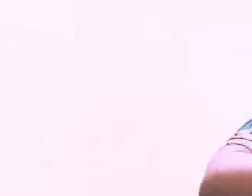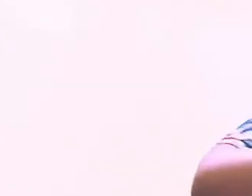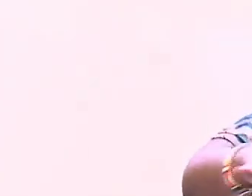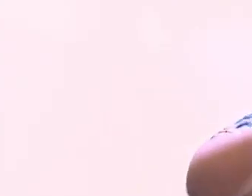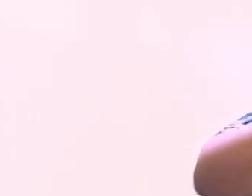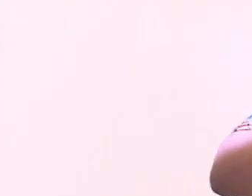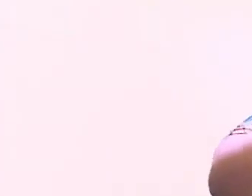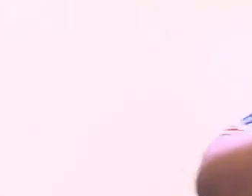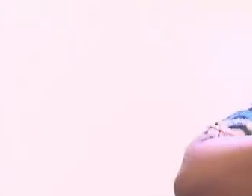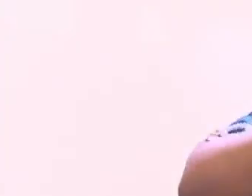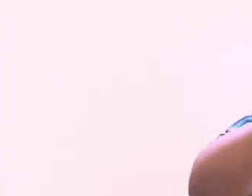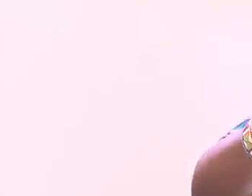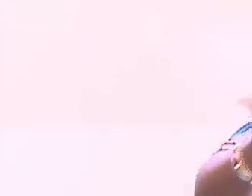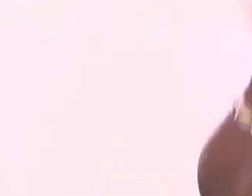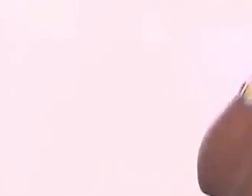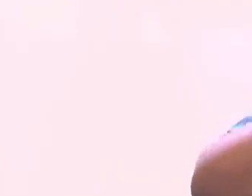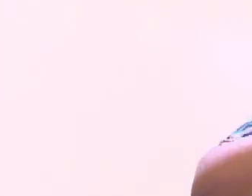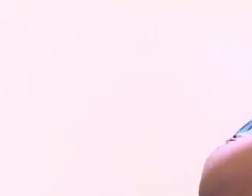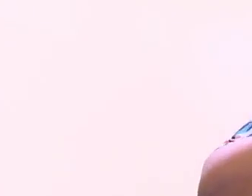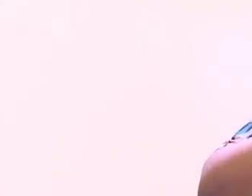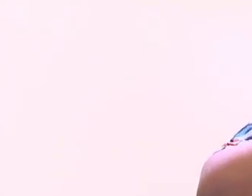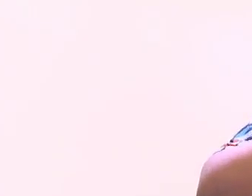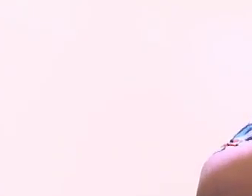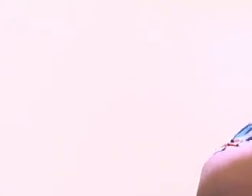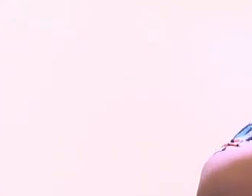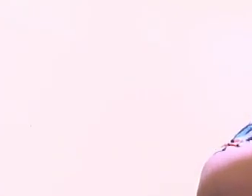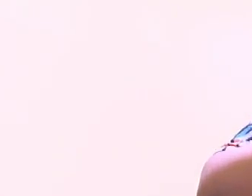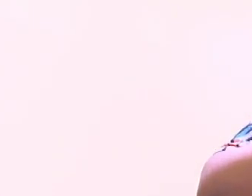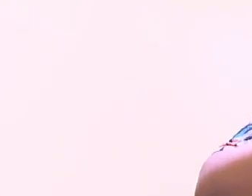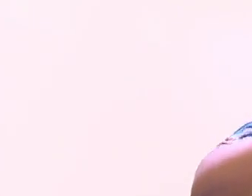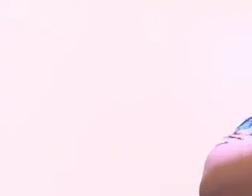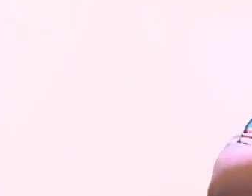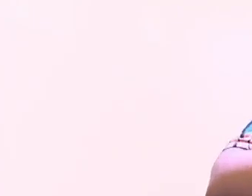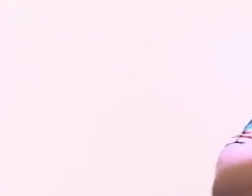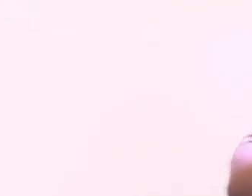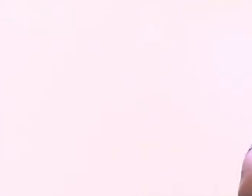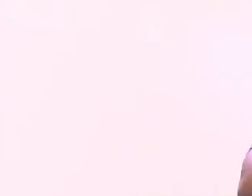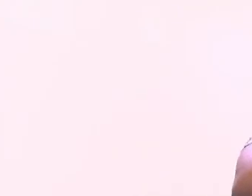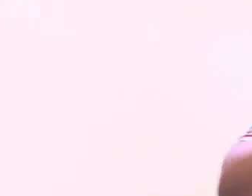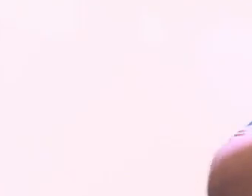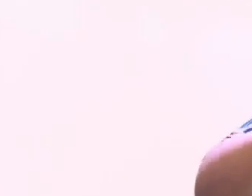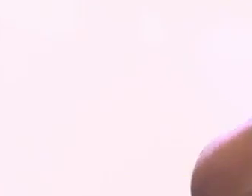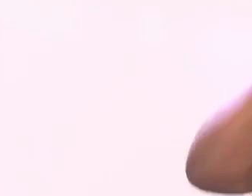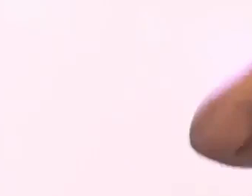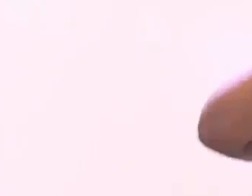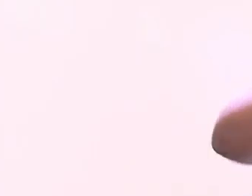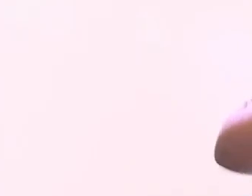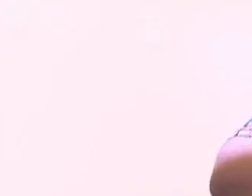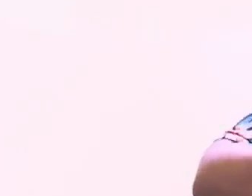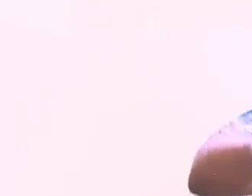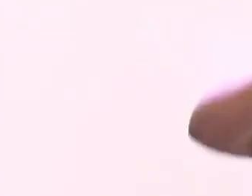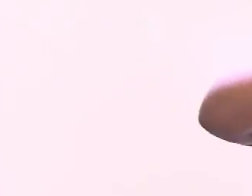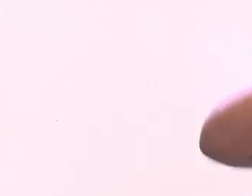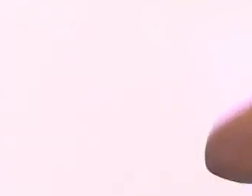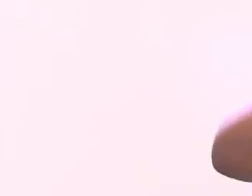She's working with Google in the marketing space of emerging marketing space to help in